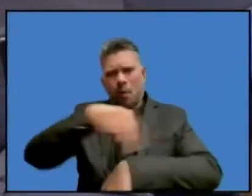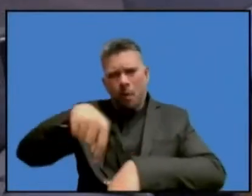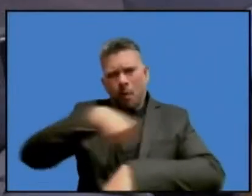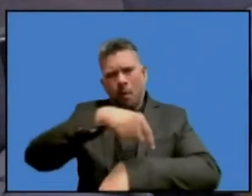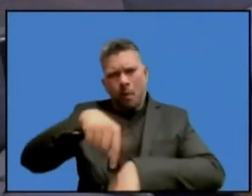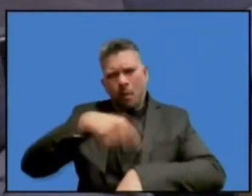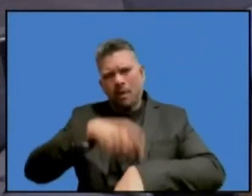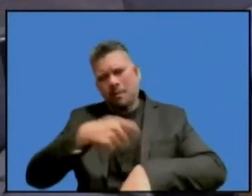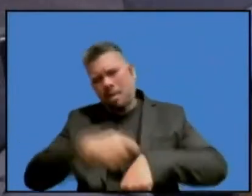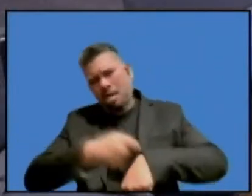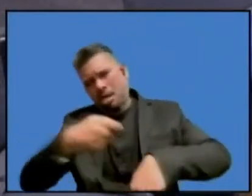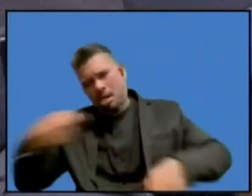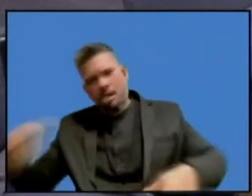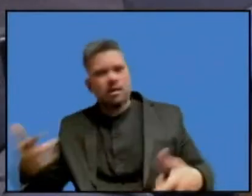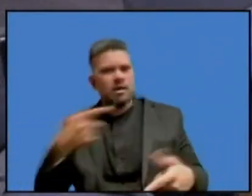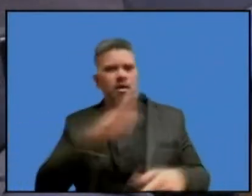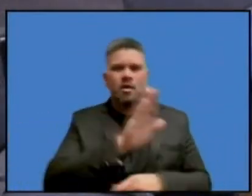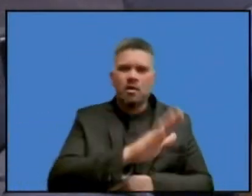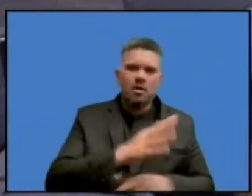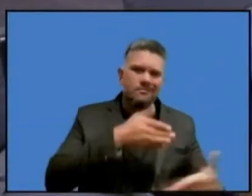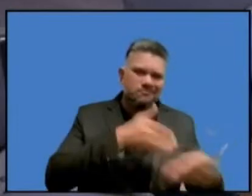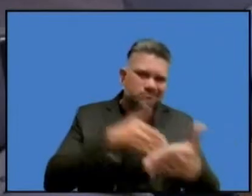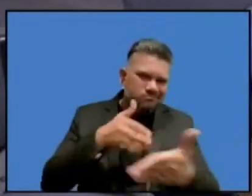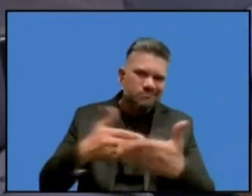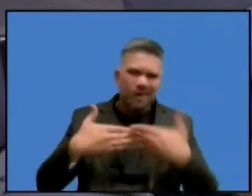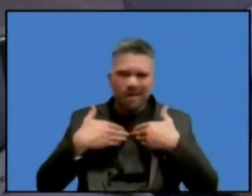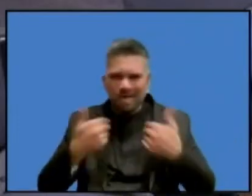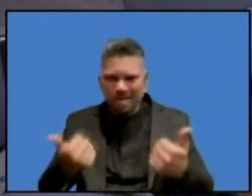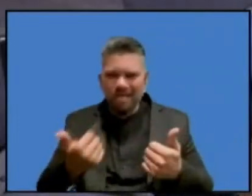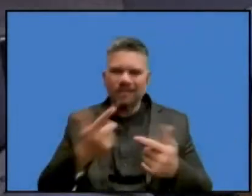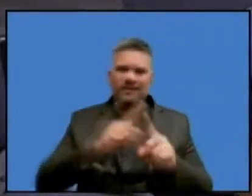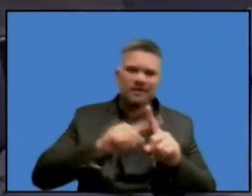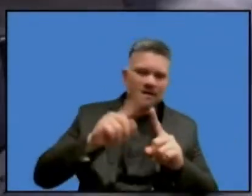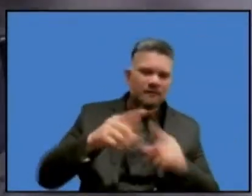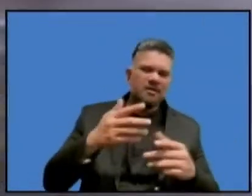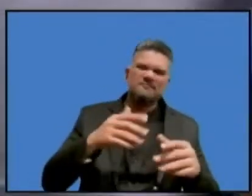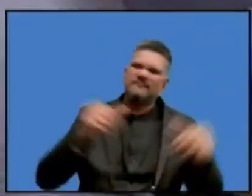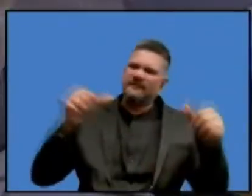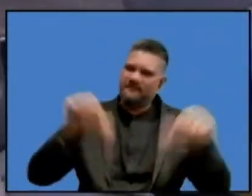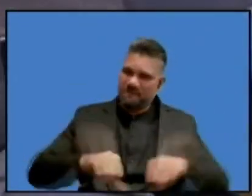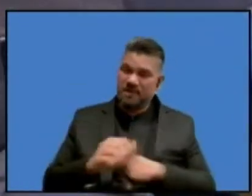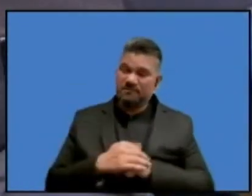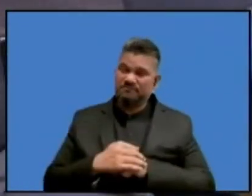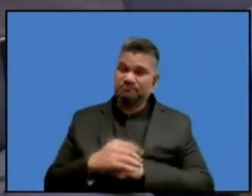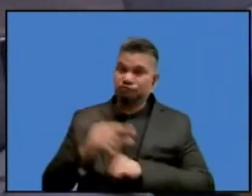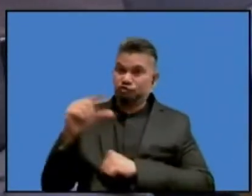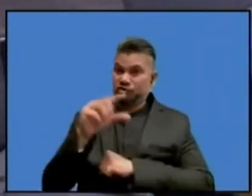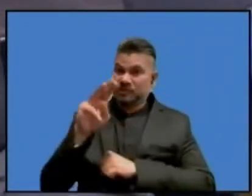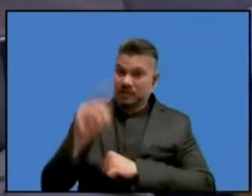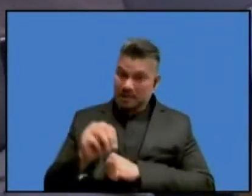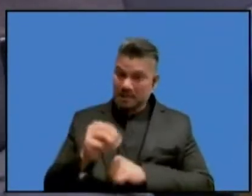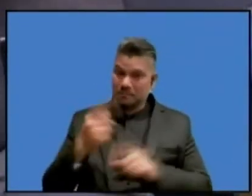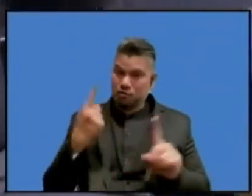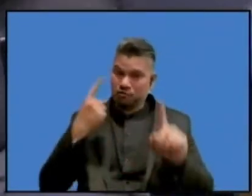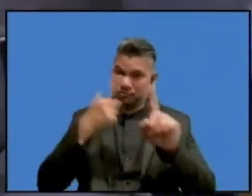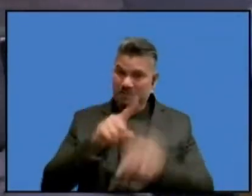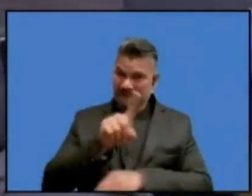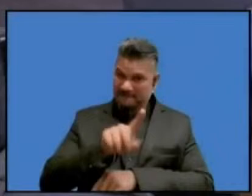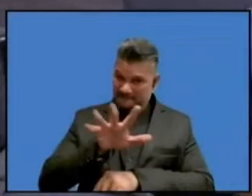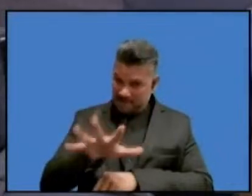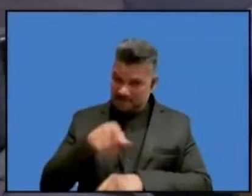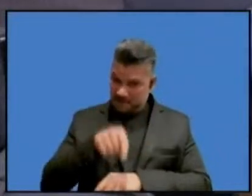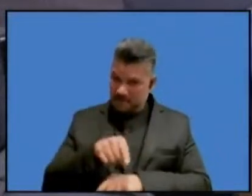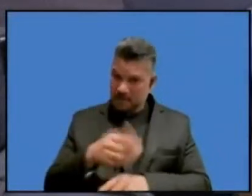health services. Therefore, to achieve GCM Objective 15, we call on states and